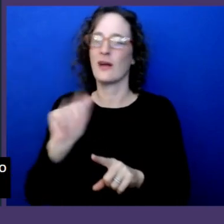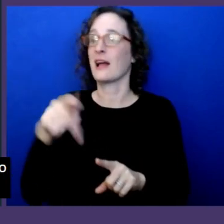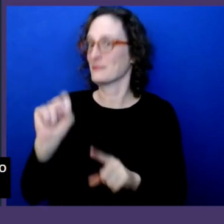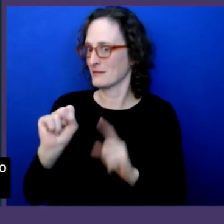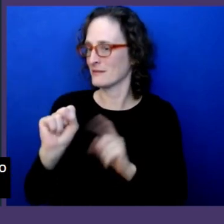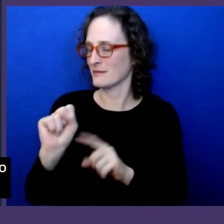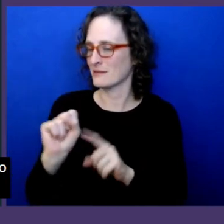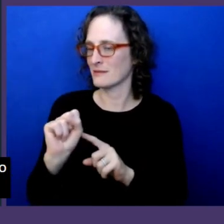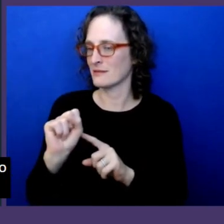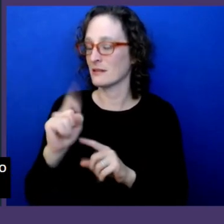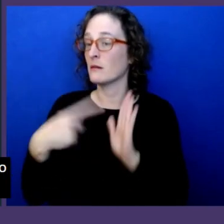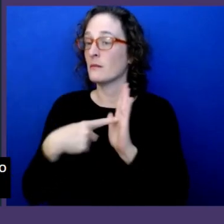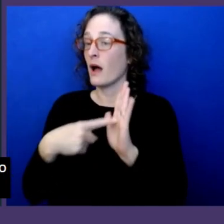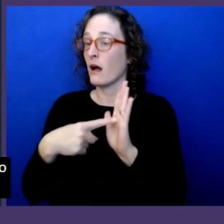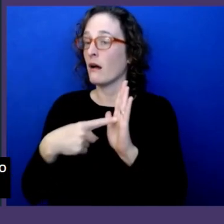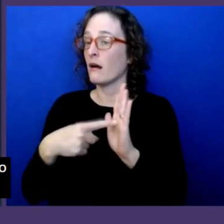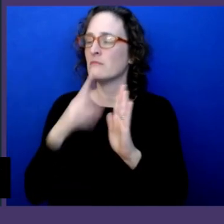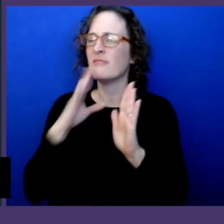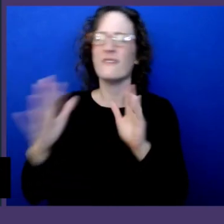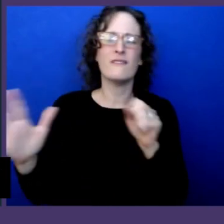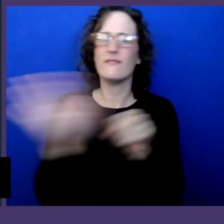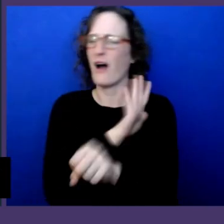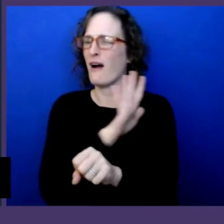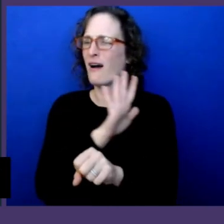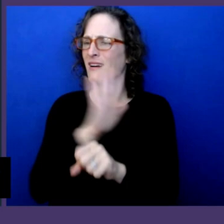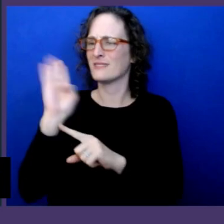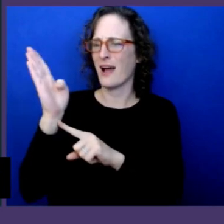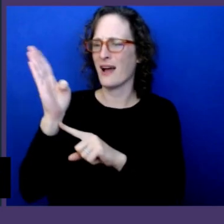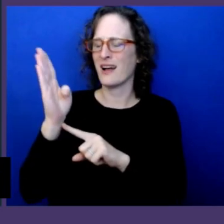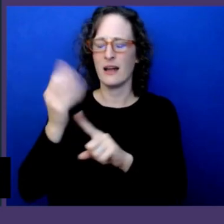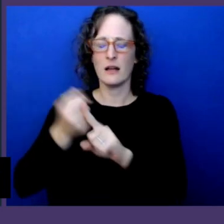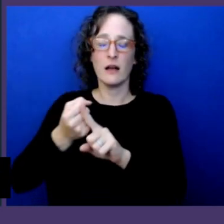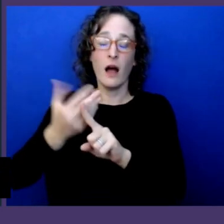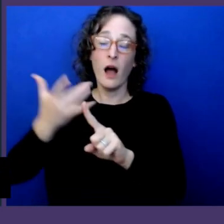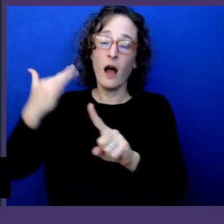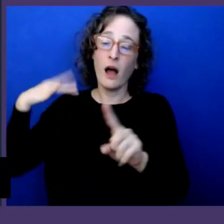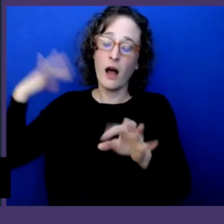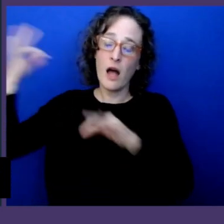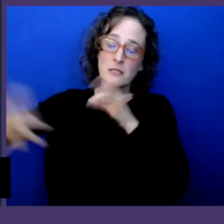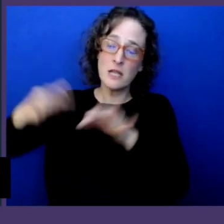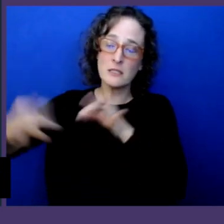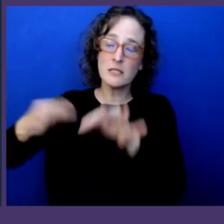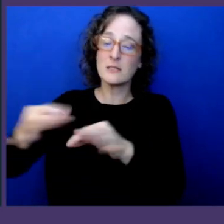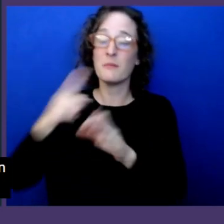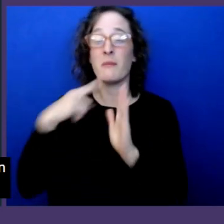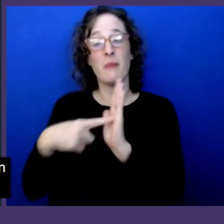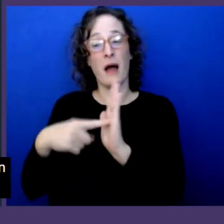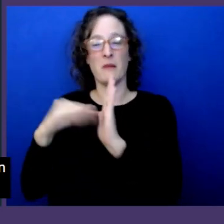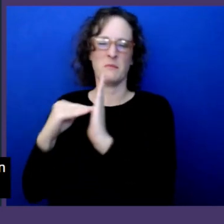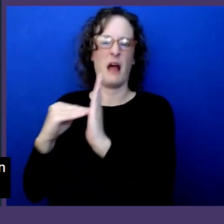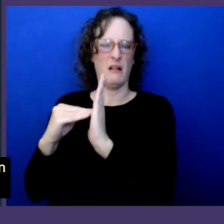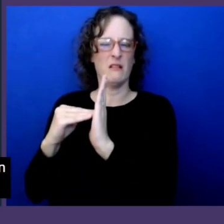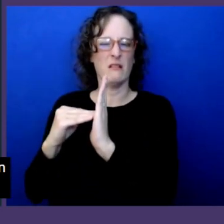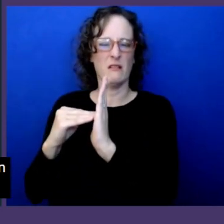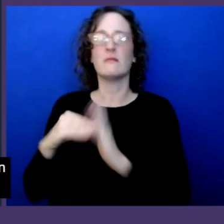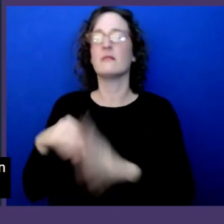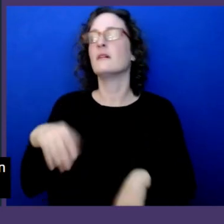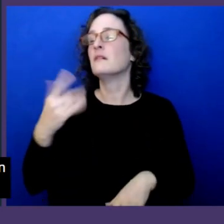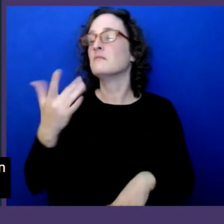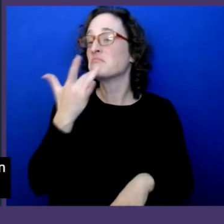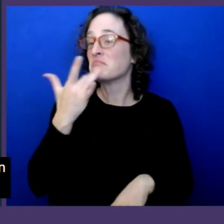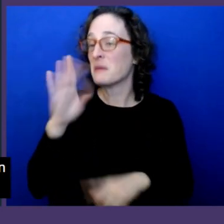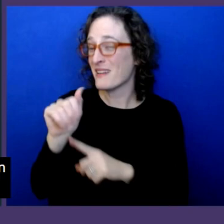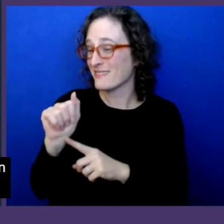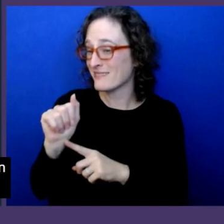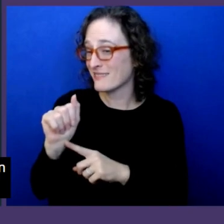have time to cover it in full detail. Models may be biased, they may fabricate, hallucinate information, they may have reasoning errors, they may struggle in